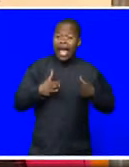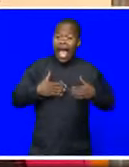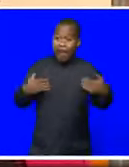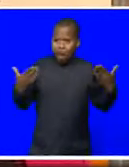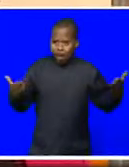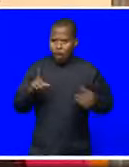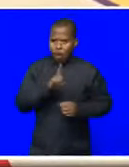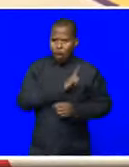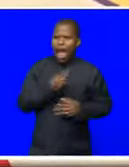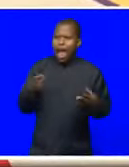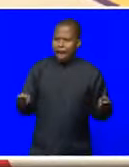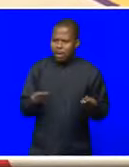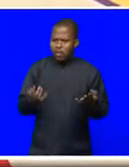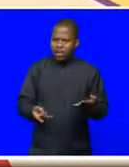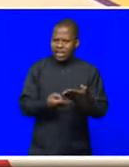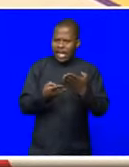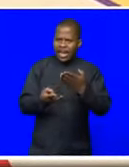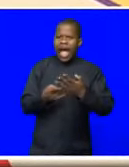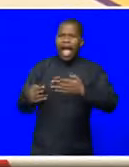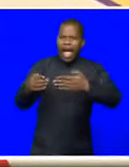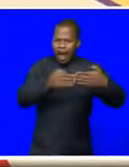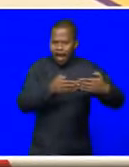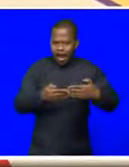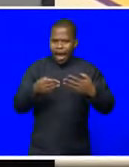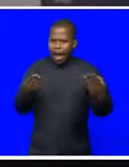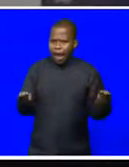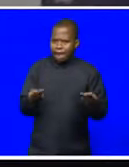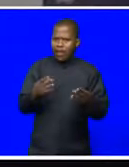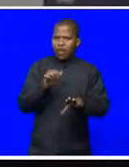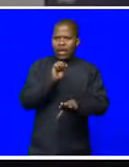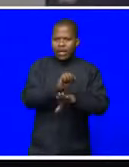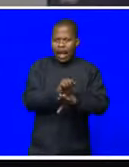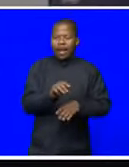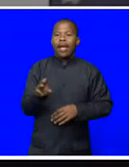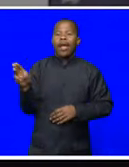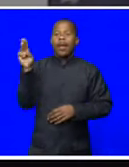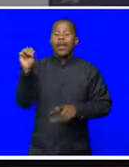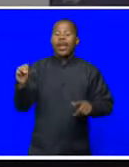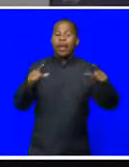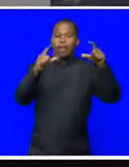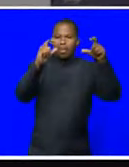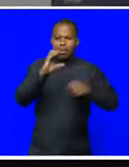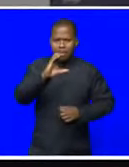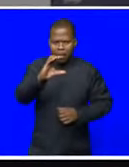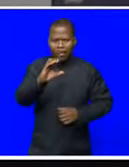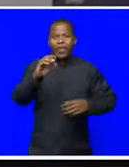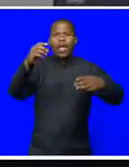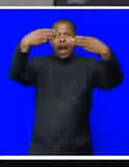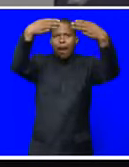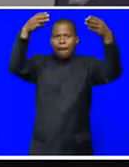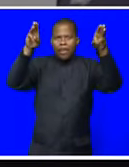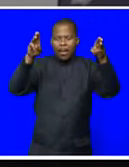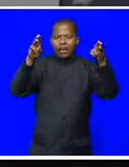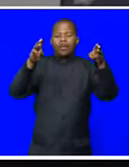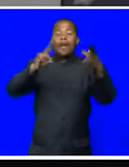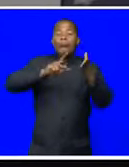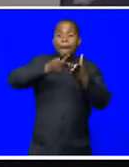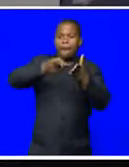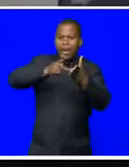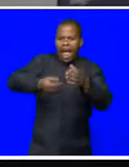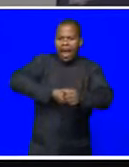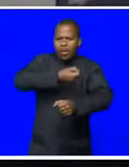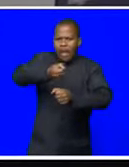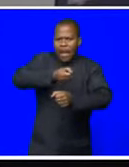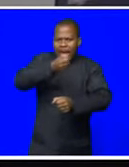hands and enabling it to meet its obligations. And the Prime Minister of Eswatini, Cleopas Dlamini, says the Parliament of Eswatini's